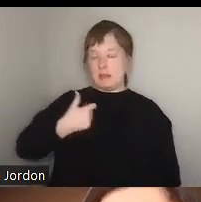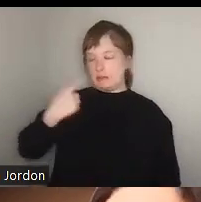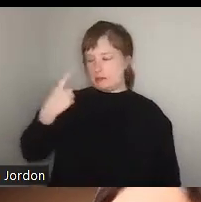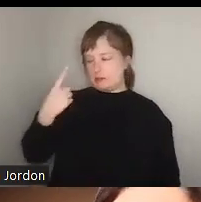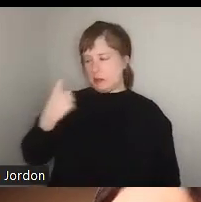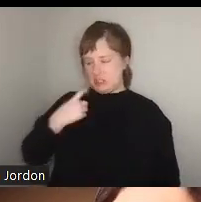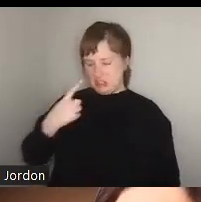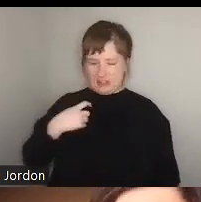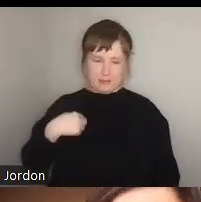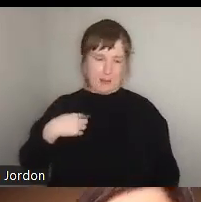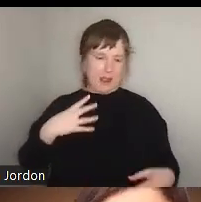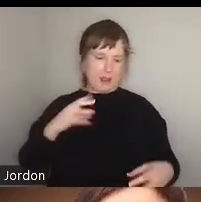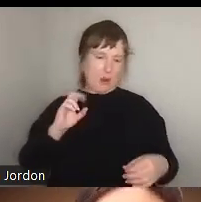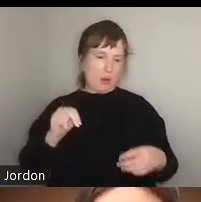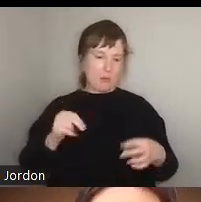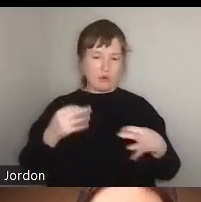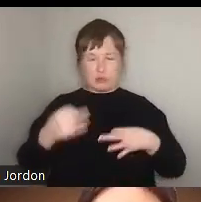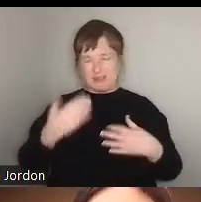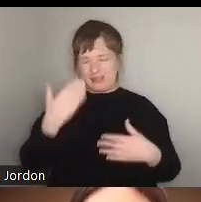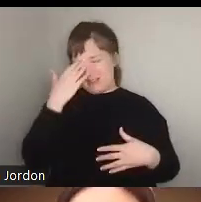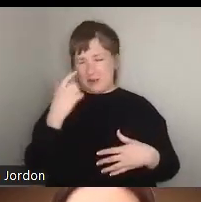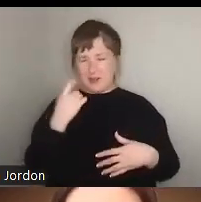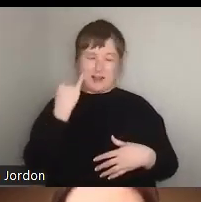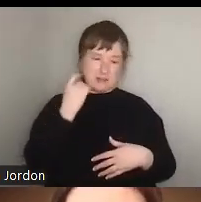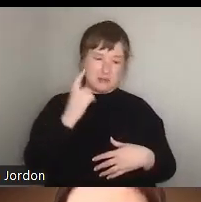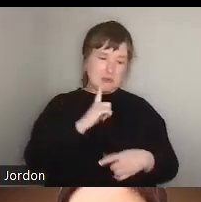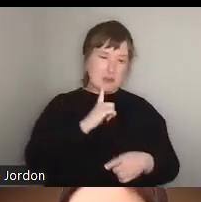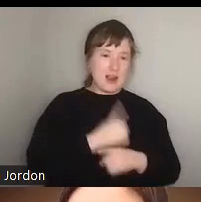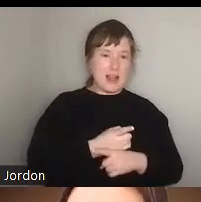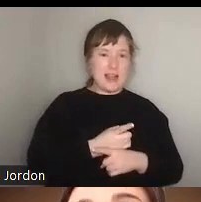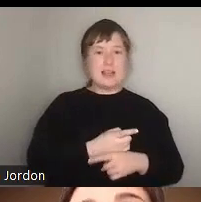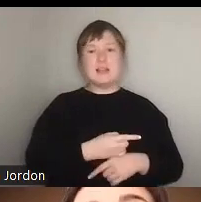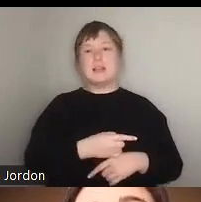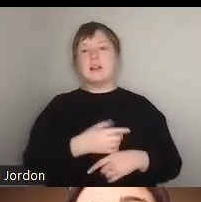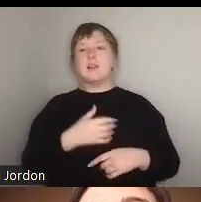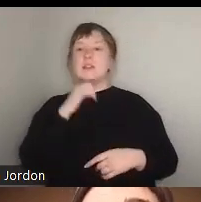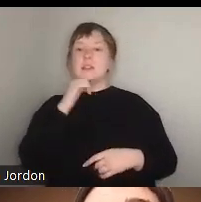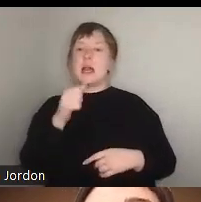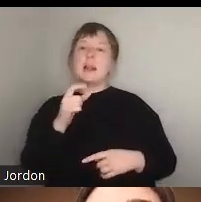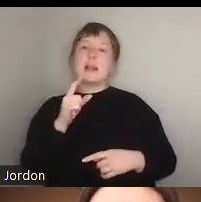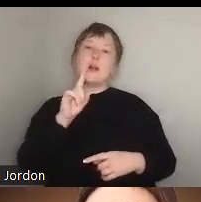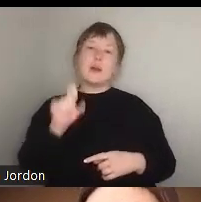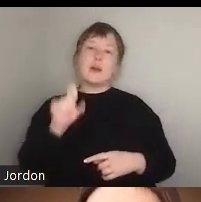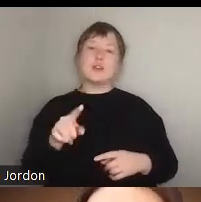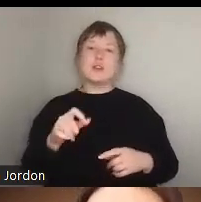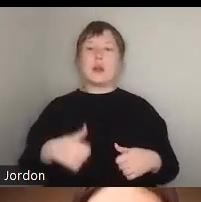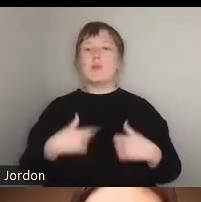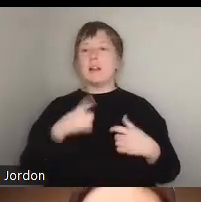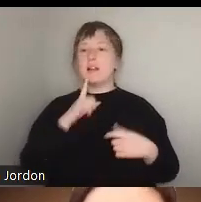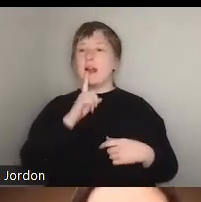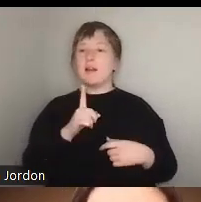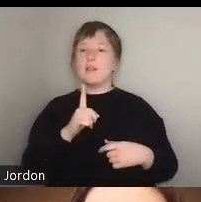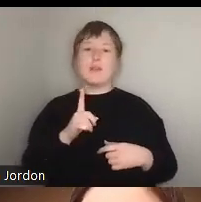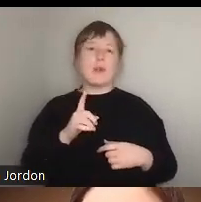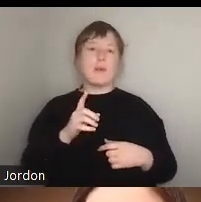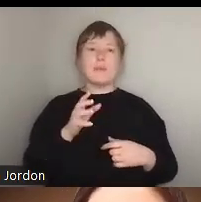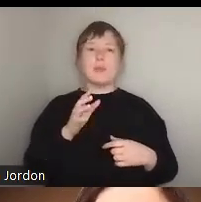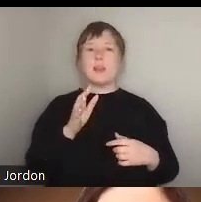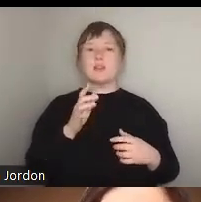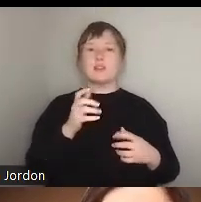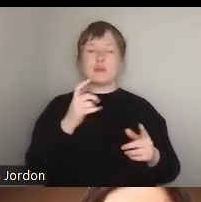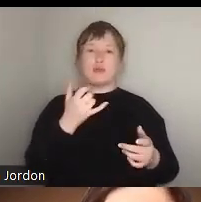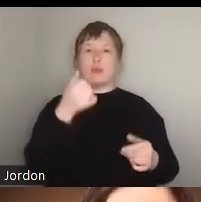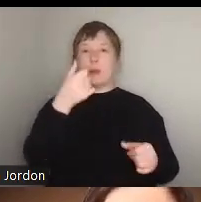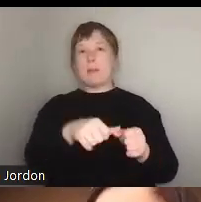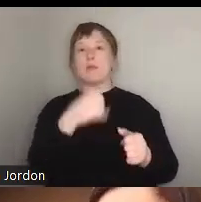judgment. And so it doesn't have to be the point where you question like reality to the extent whether or not you remember things wrong. It can just be